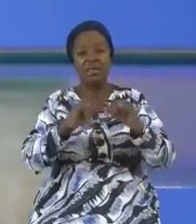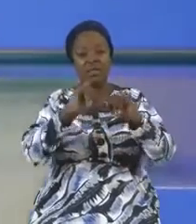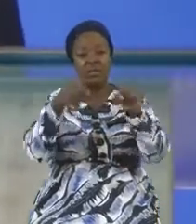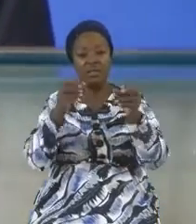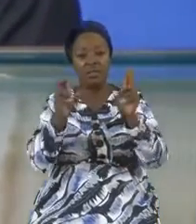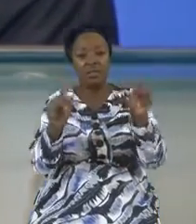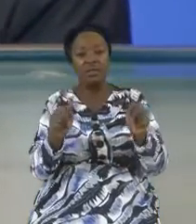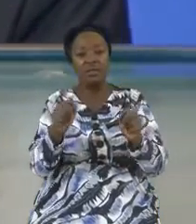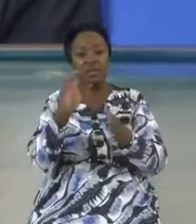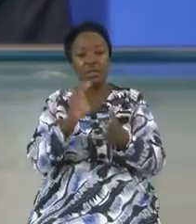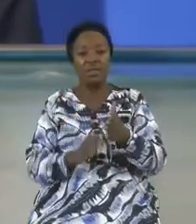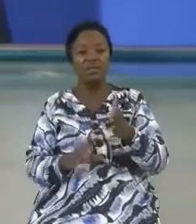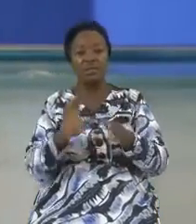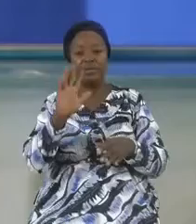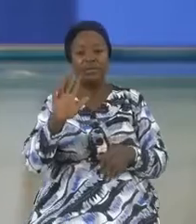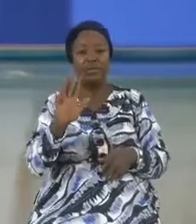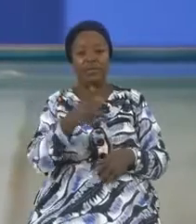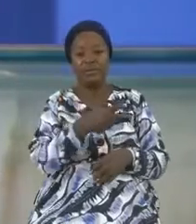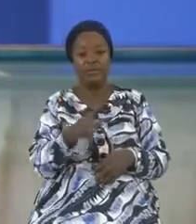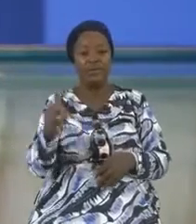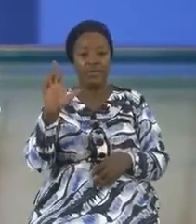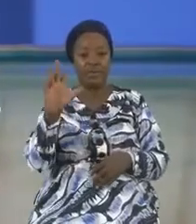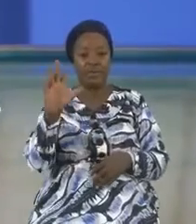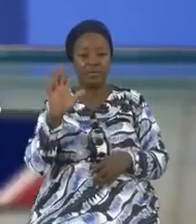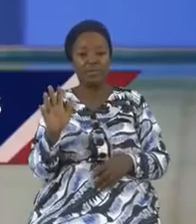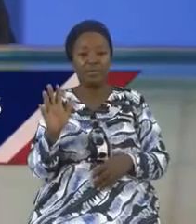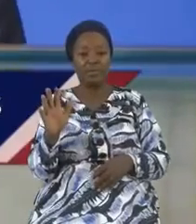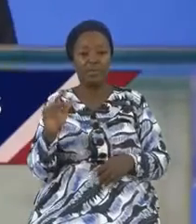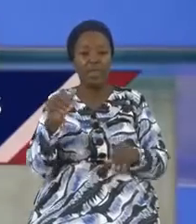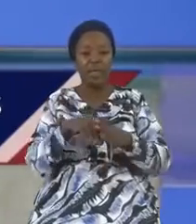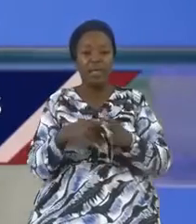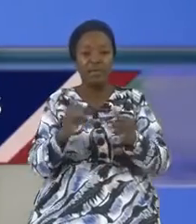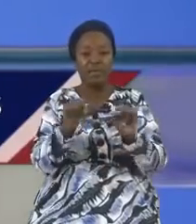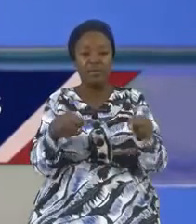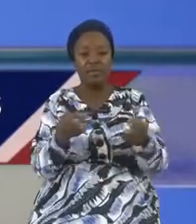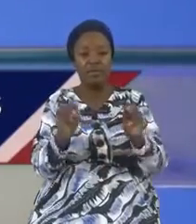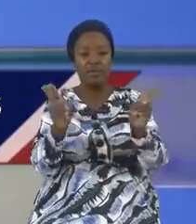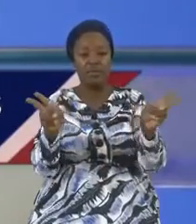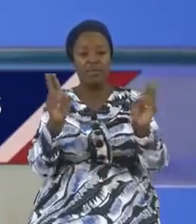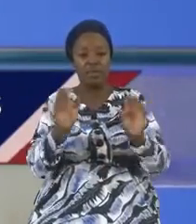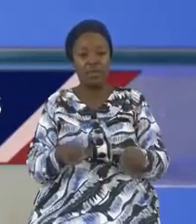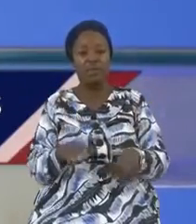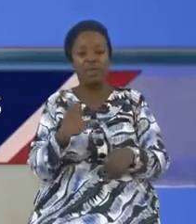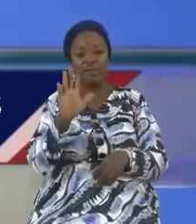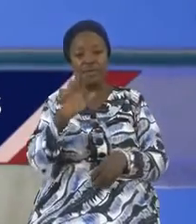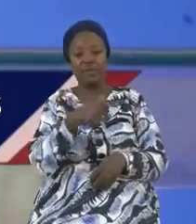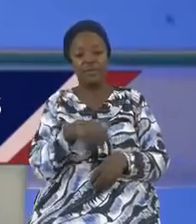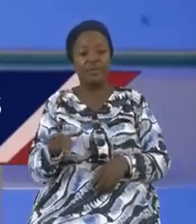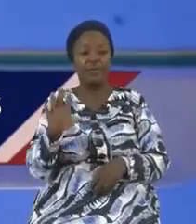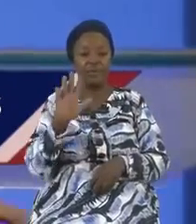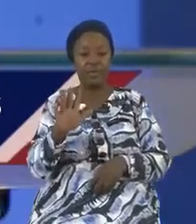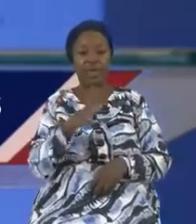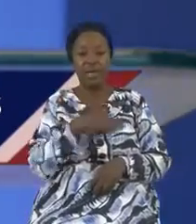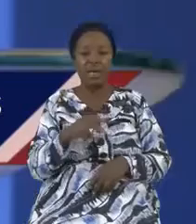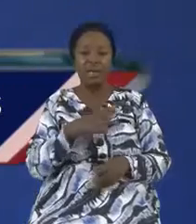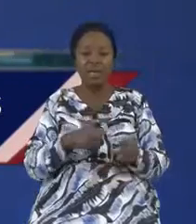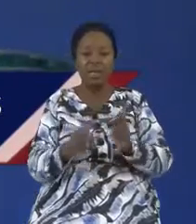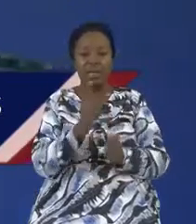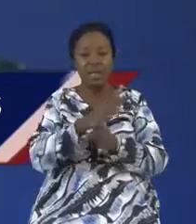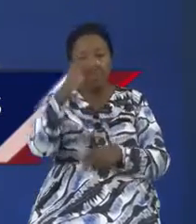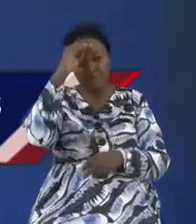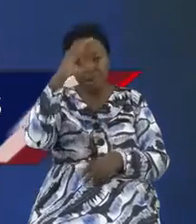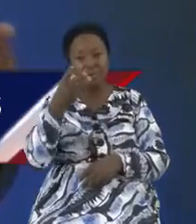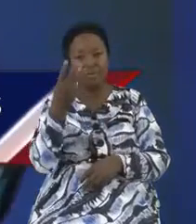chapter 5, verse 5. In John chapter 5, verse 5, and a certain man was